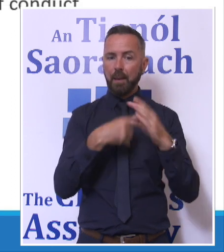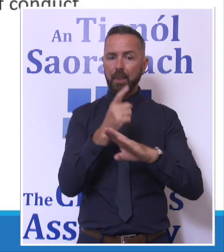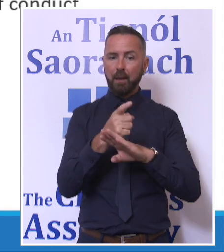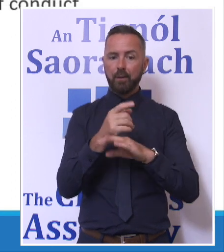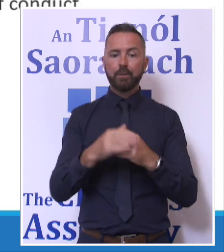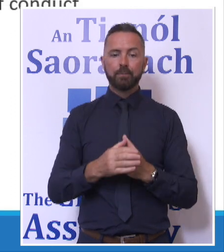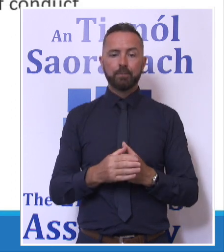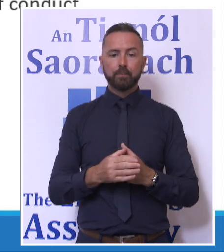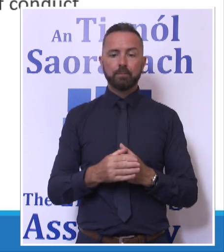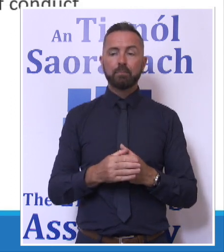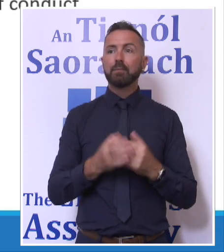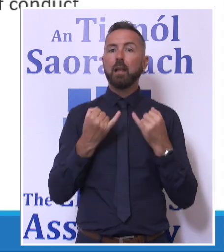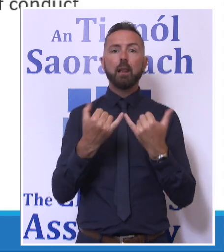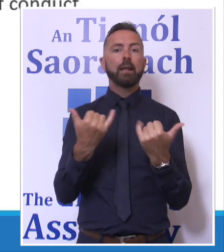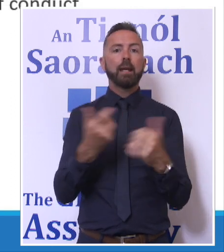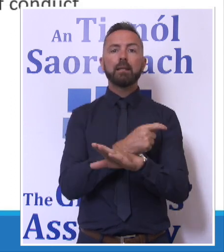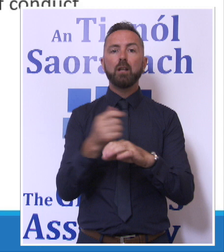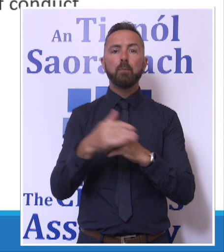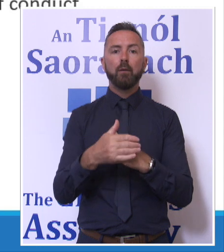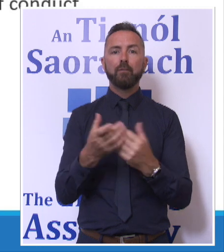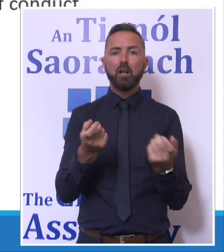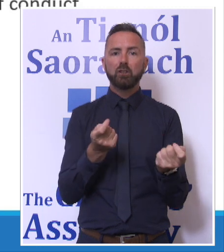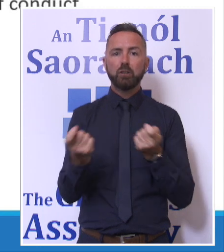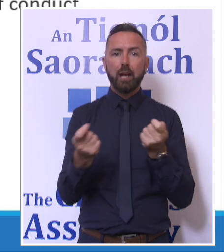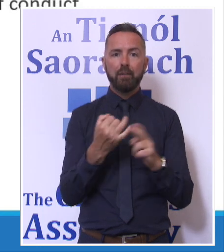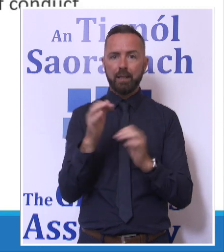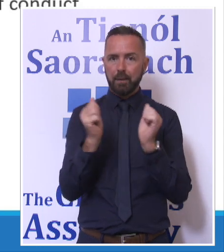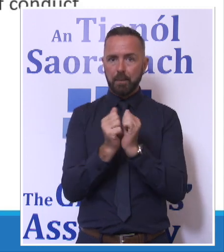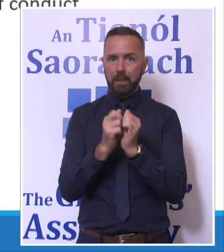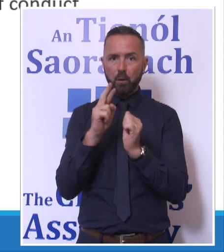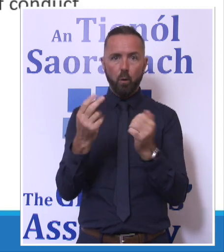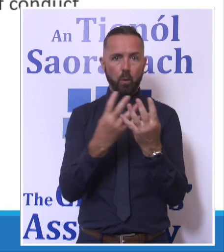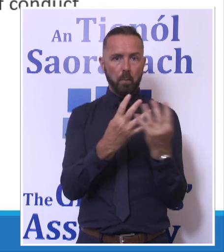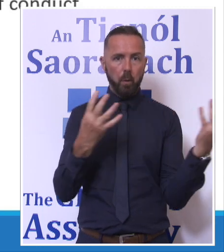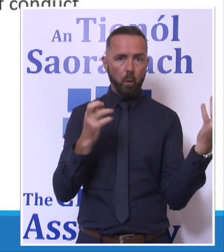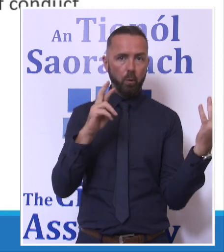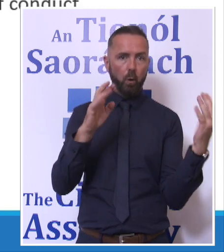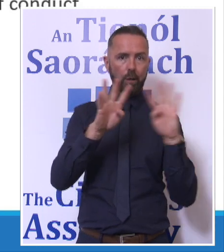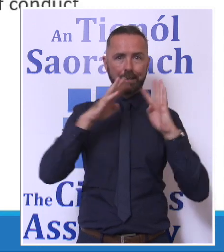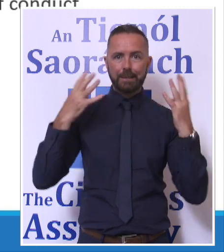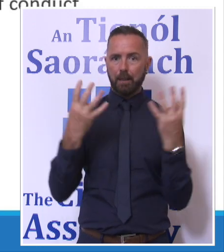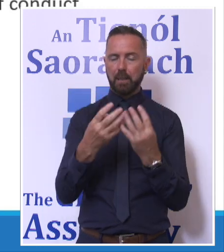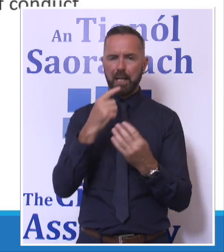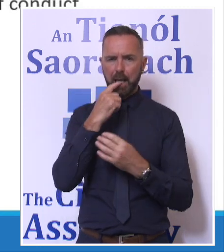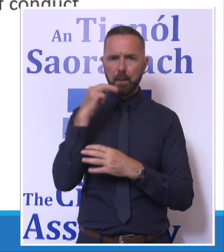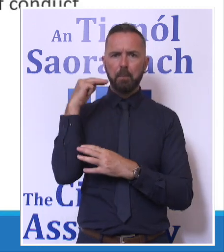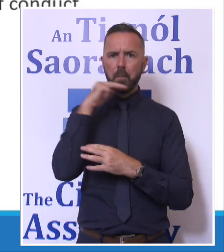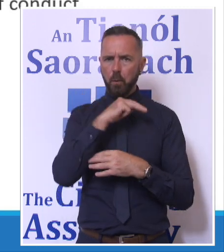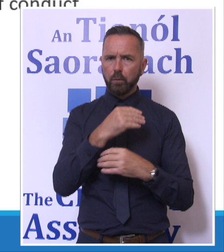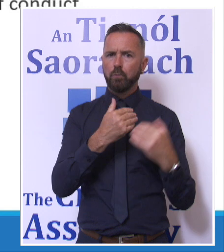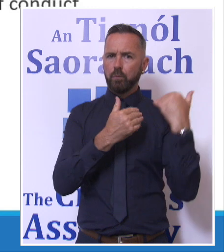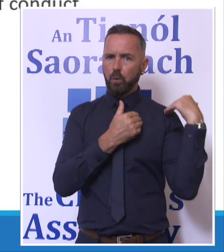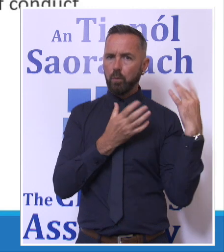And like any kind of chair of any meeting or board or assembly, it's very important role